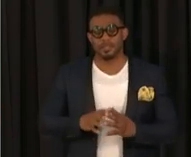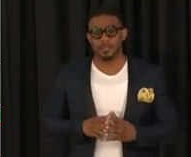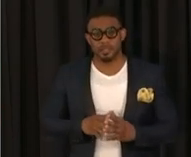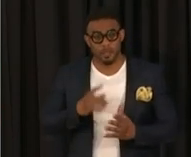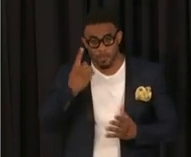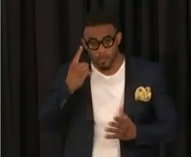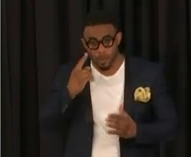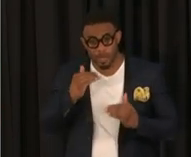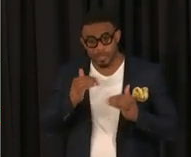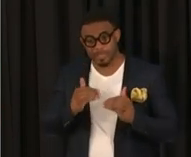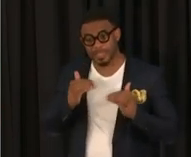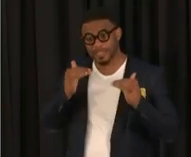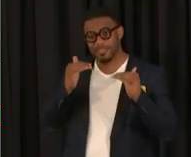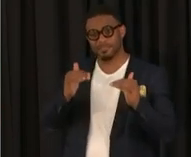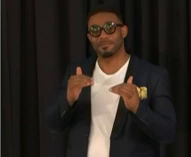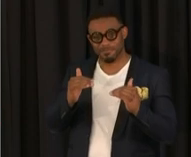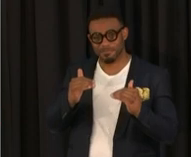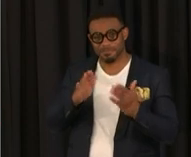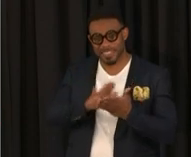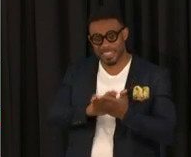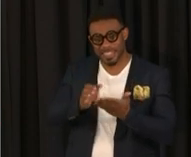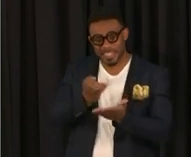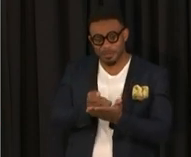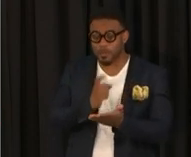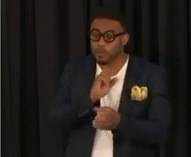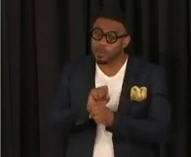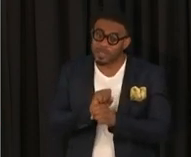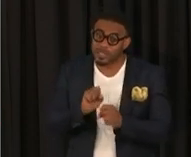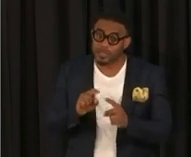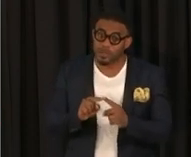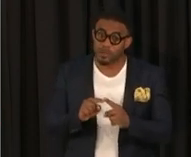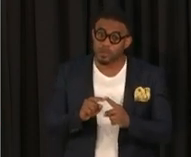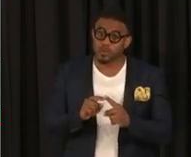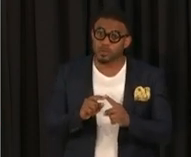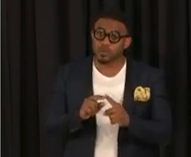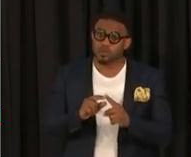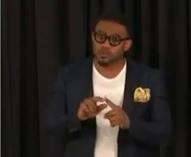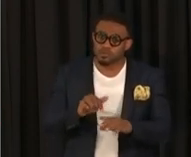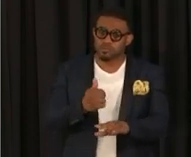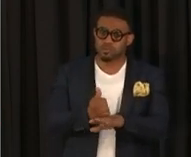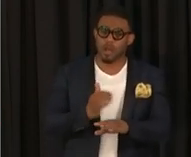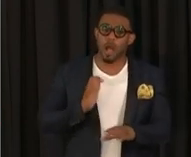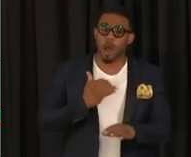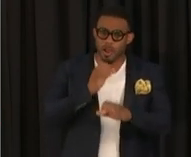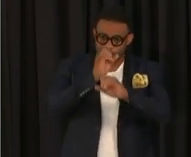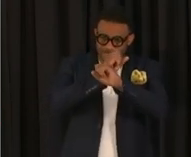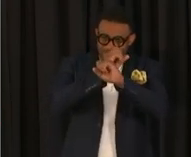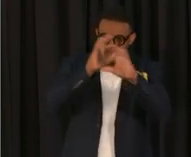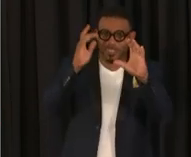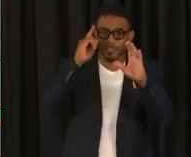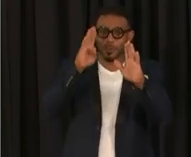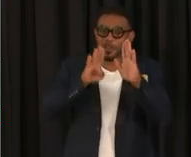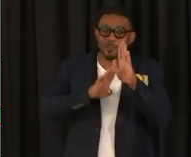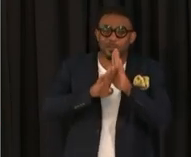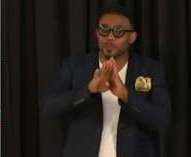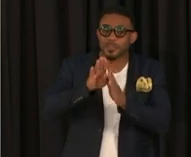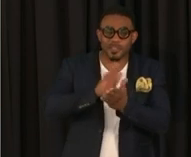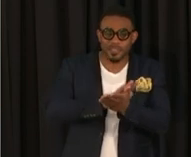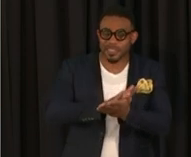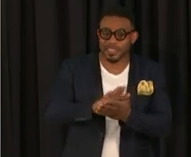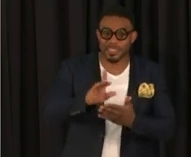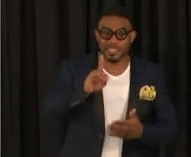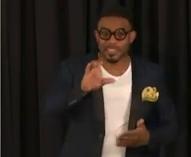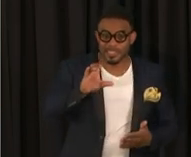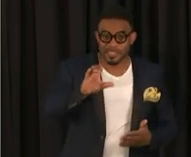others to advance the clean economy and really to put into place our vision of a thriving,